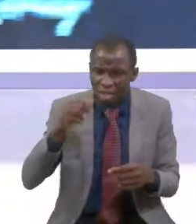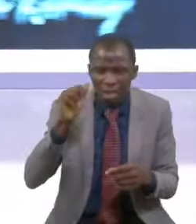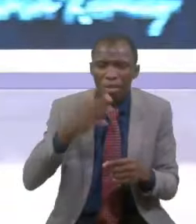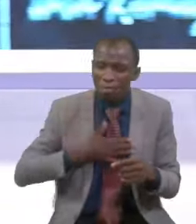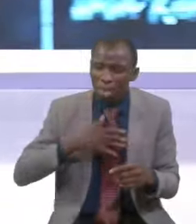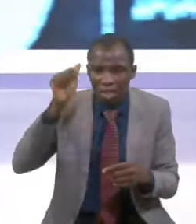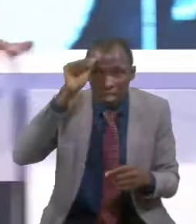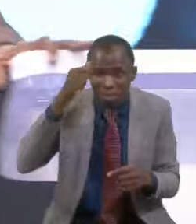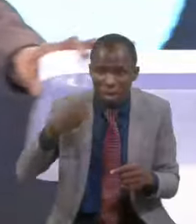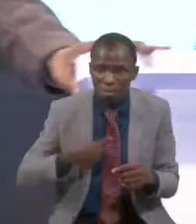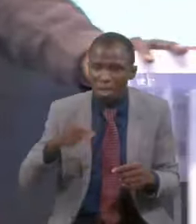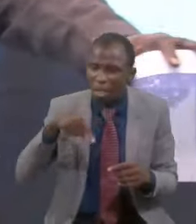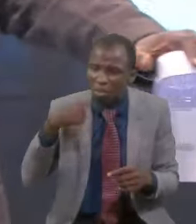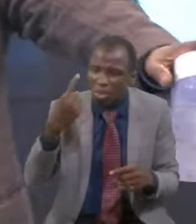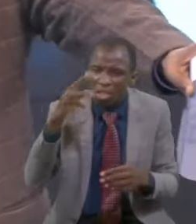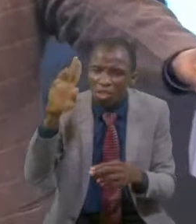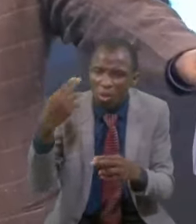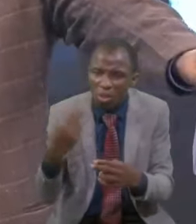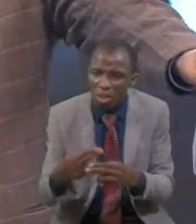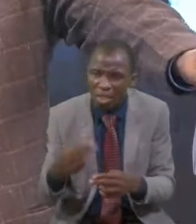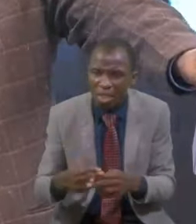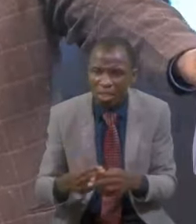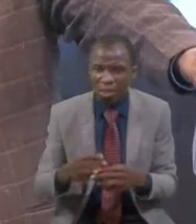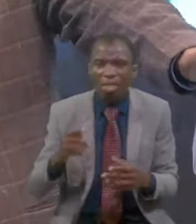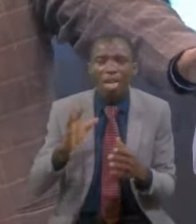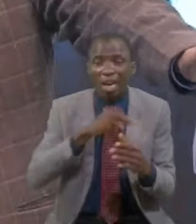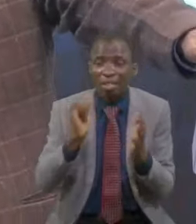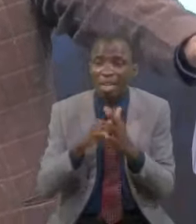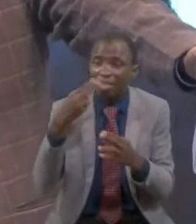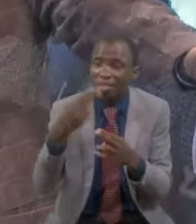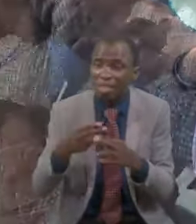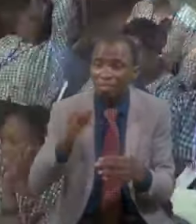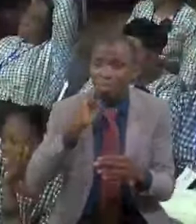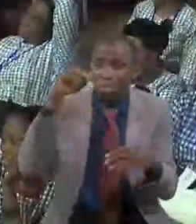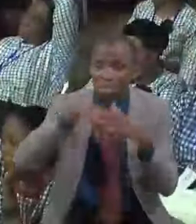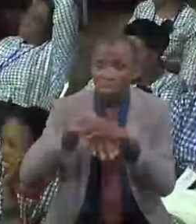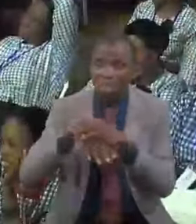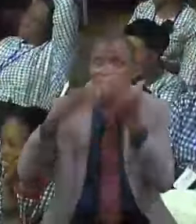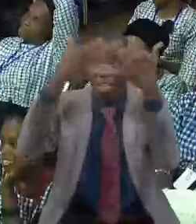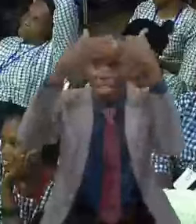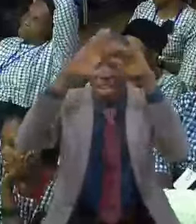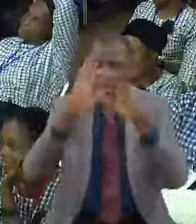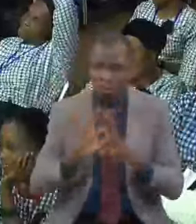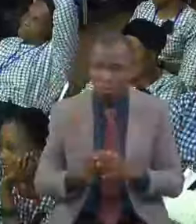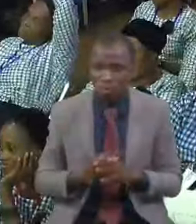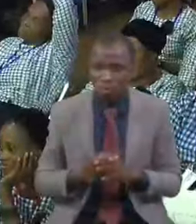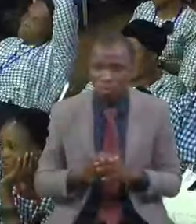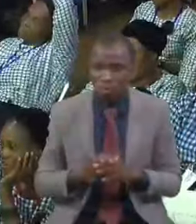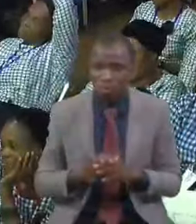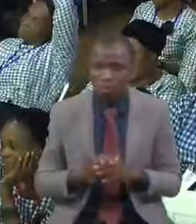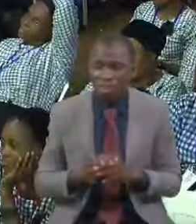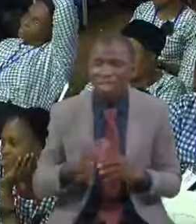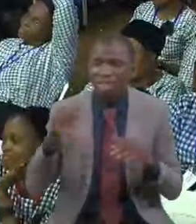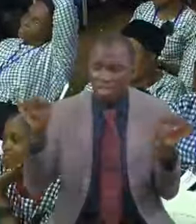say your name. And that name is in heaven. The same way I